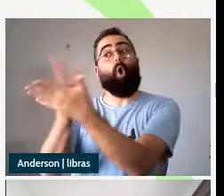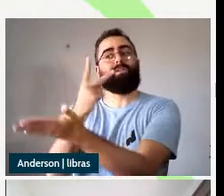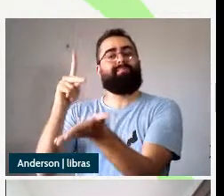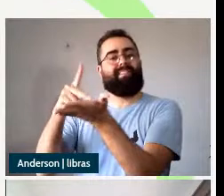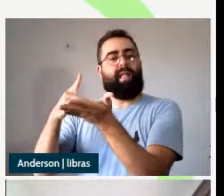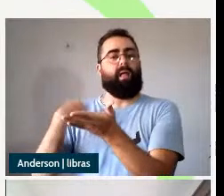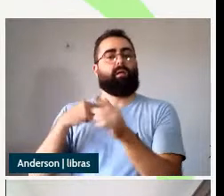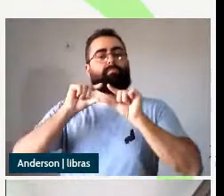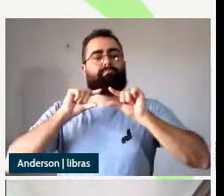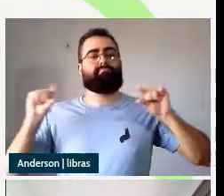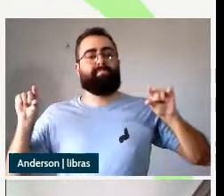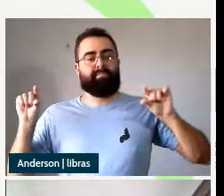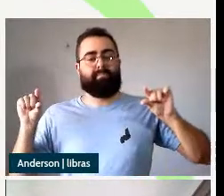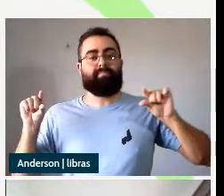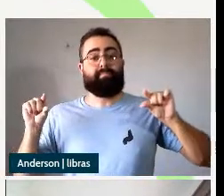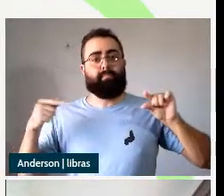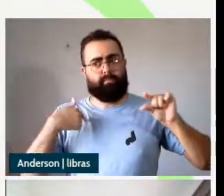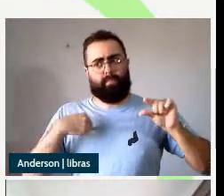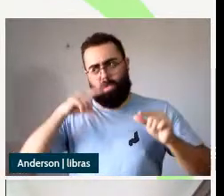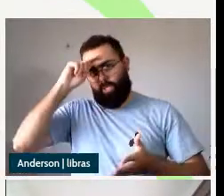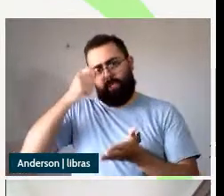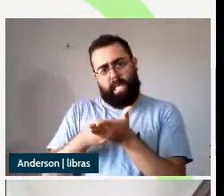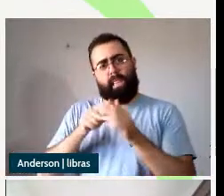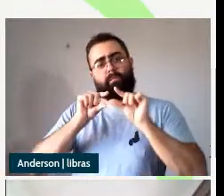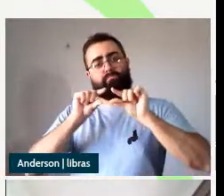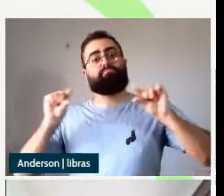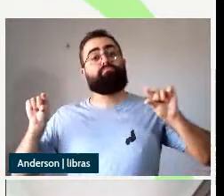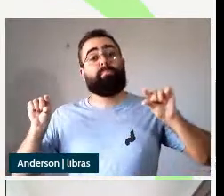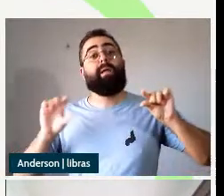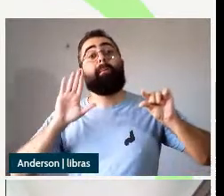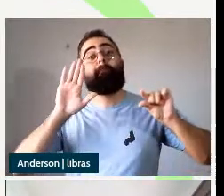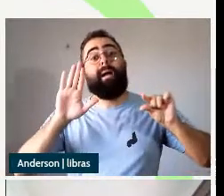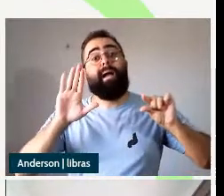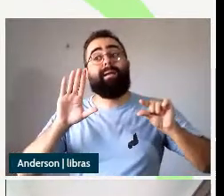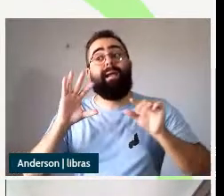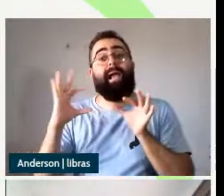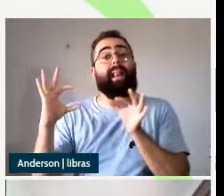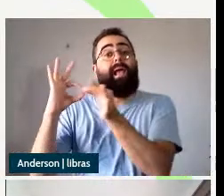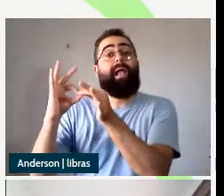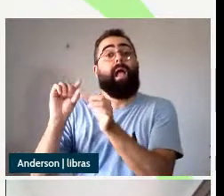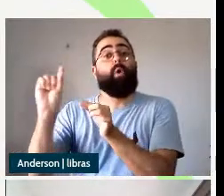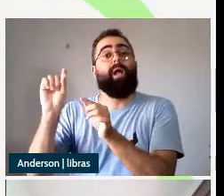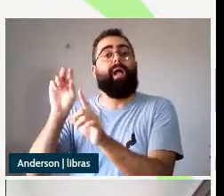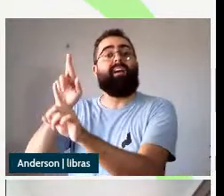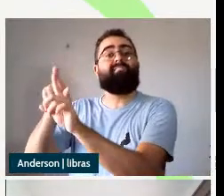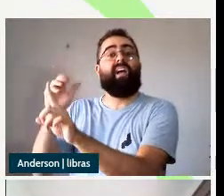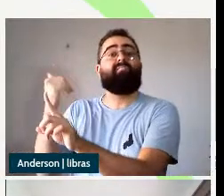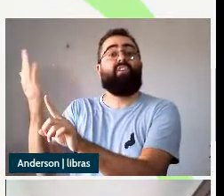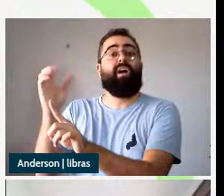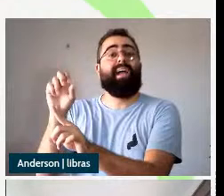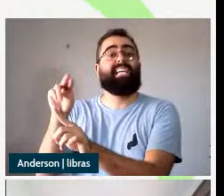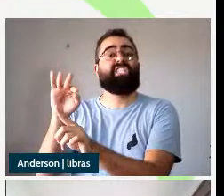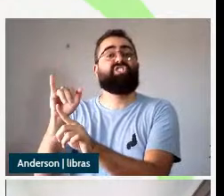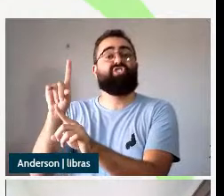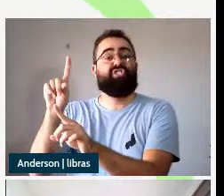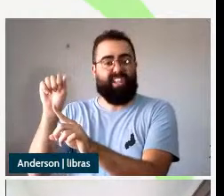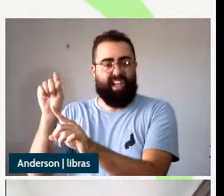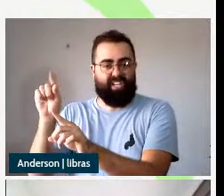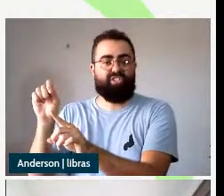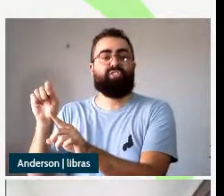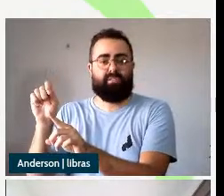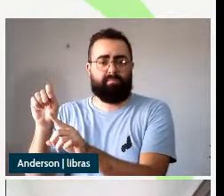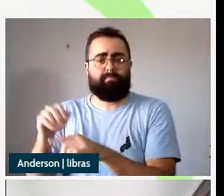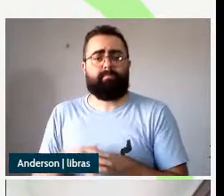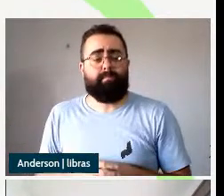assertive proposition is connected to a concrete entity which is freely chosen by the agent of the statement. And that